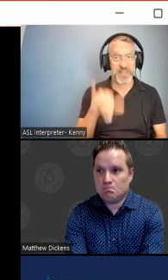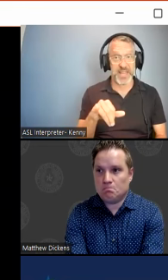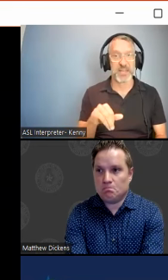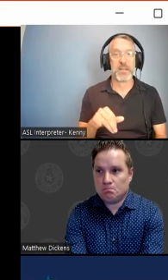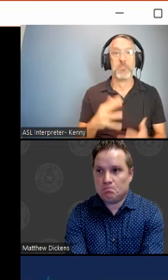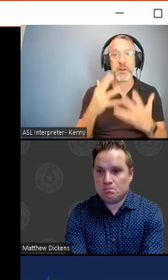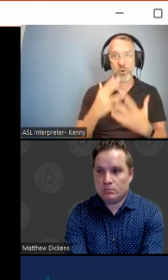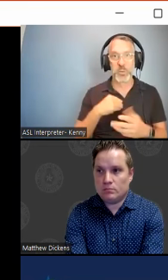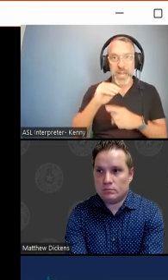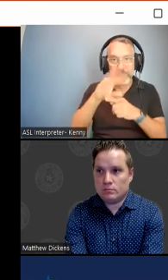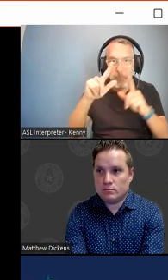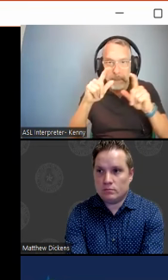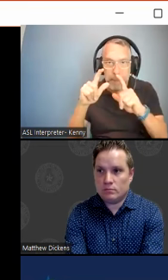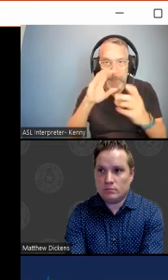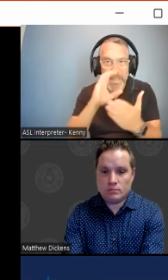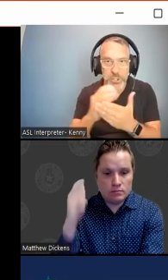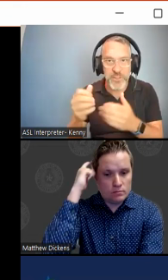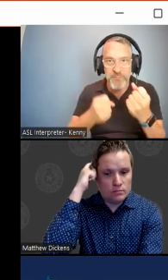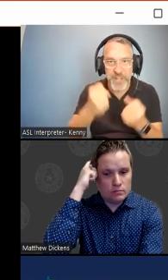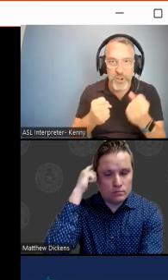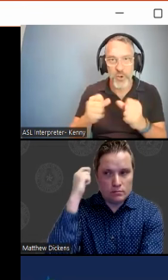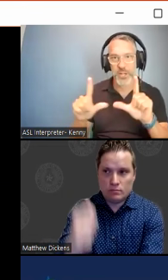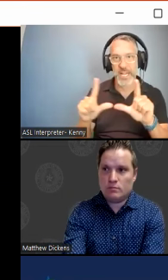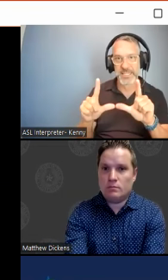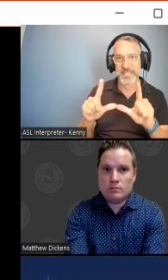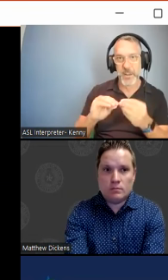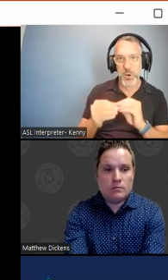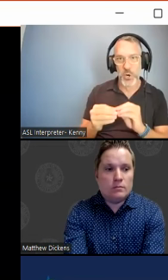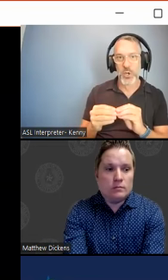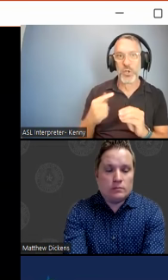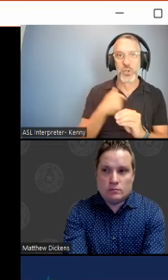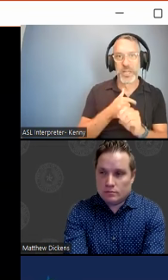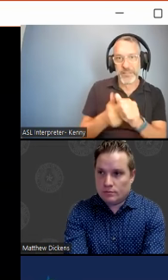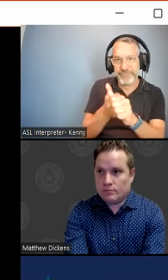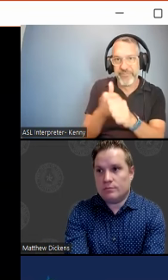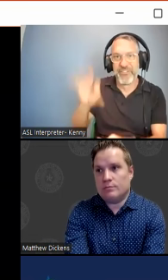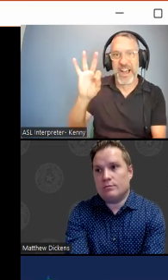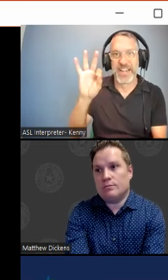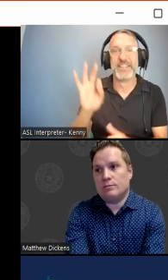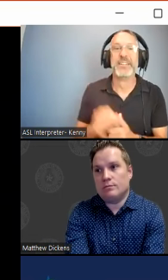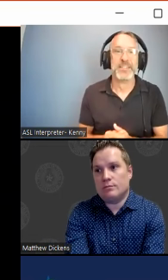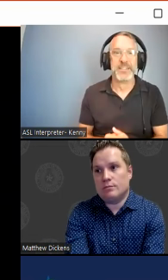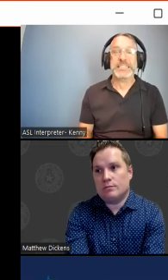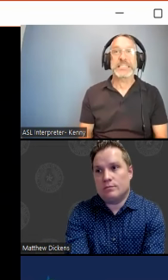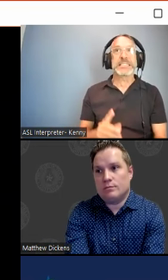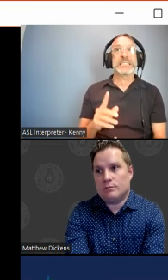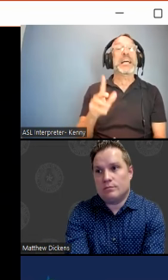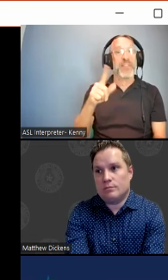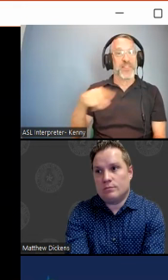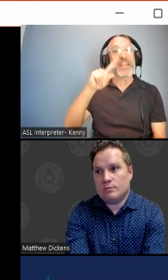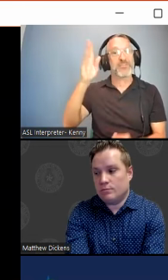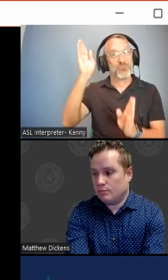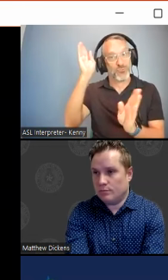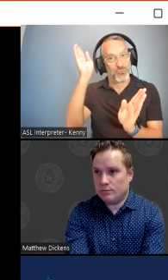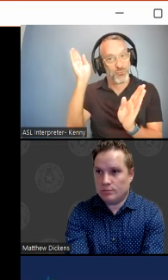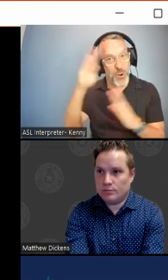had pictures of the person's vehicle and their license plate number. So we were able to track them down and it didn't end well for them